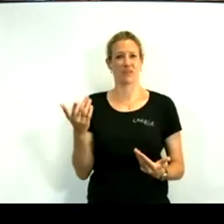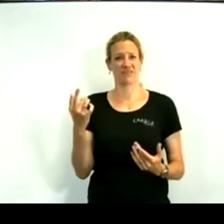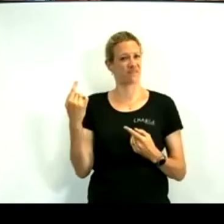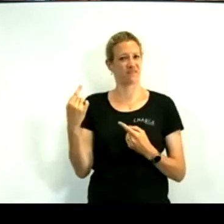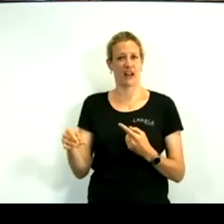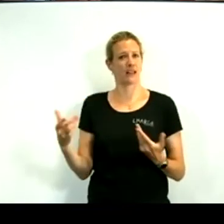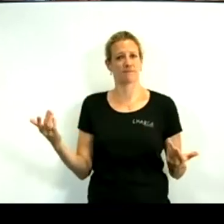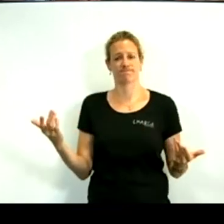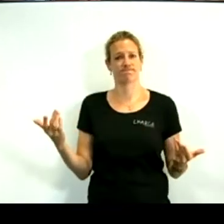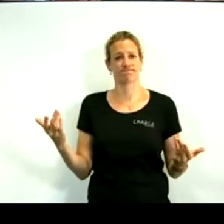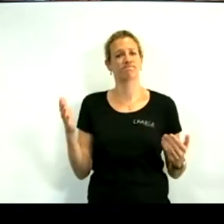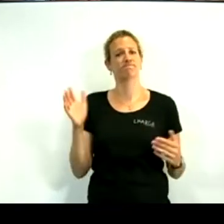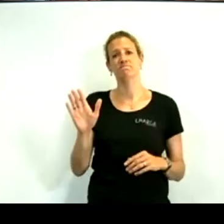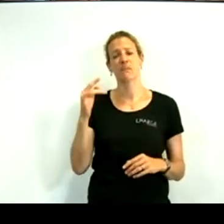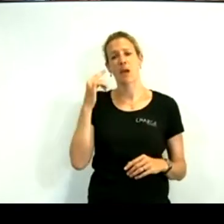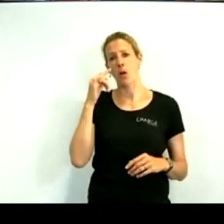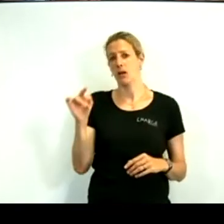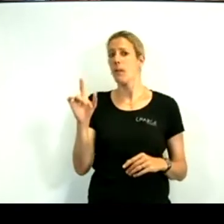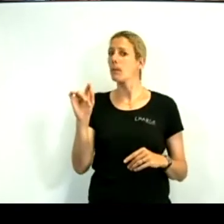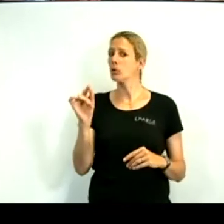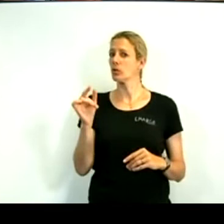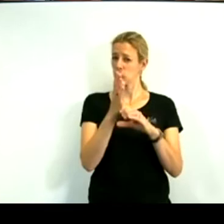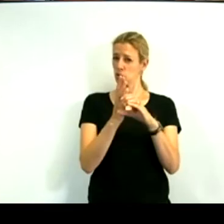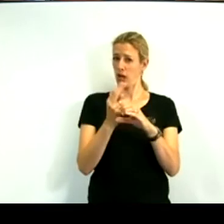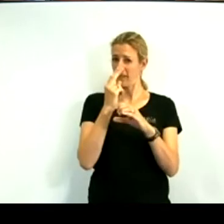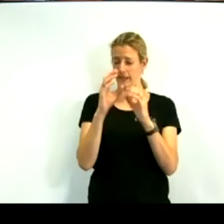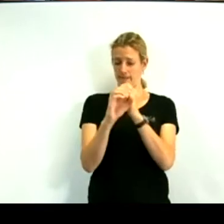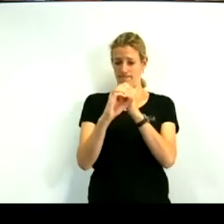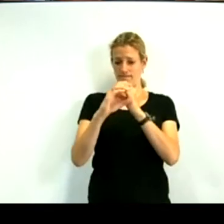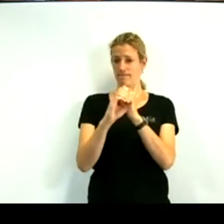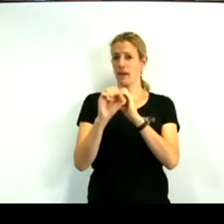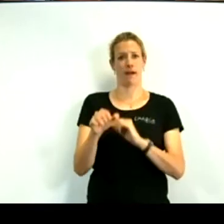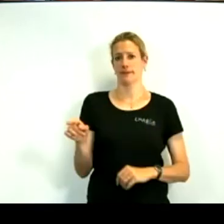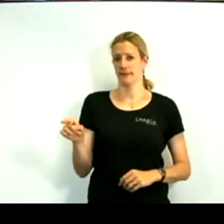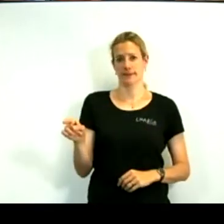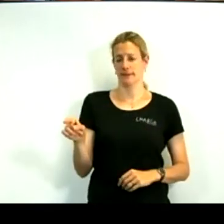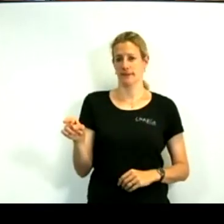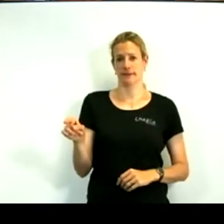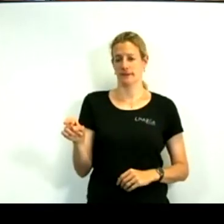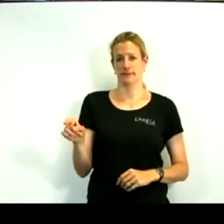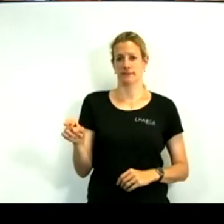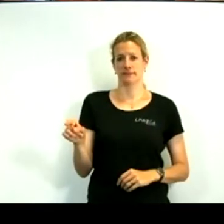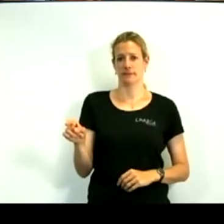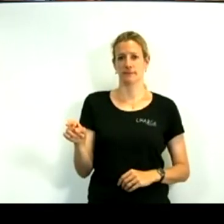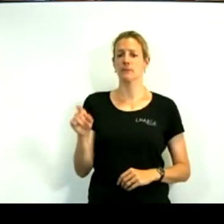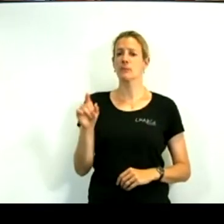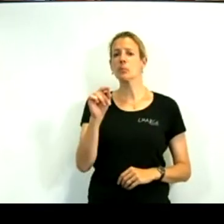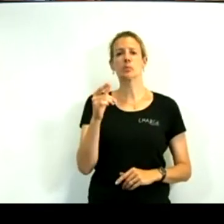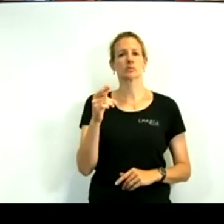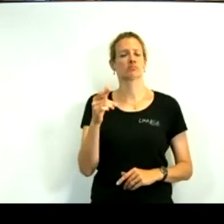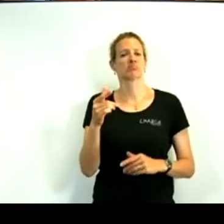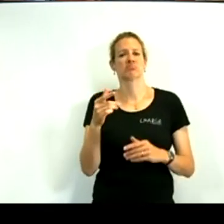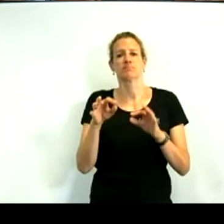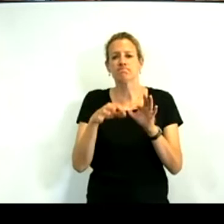central vision. So fine visual discrimination like reading will not be possible